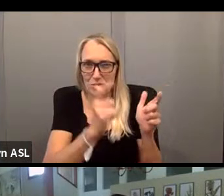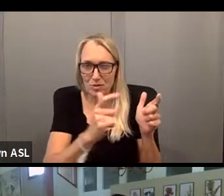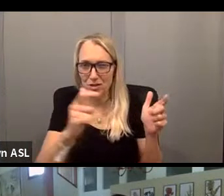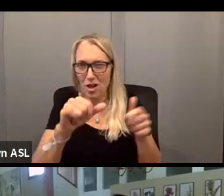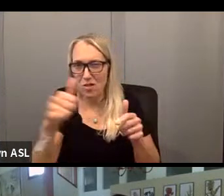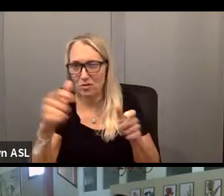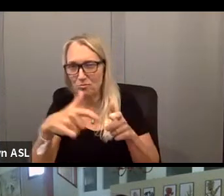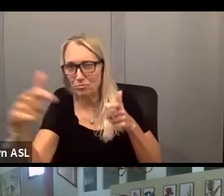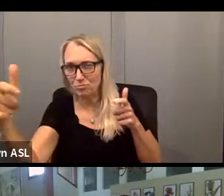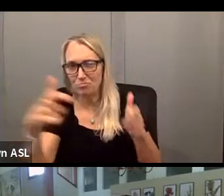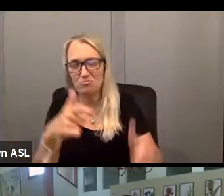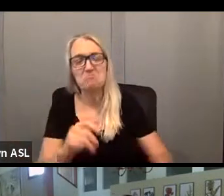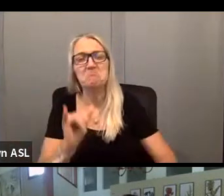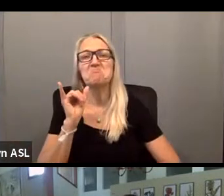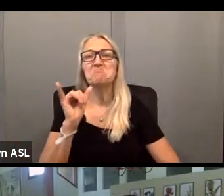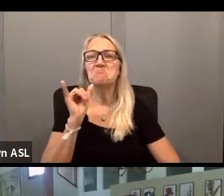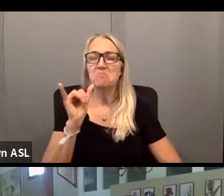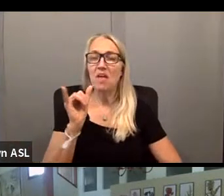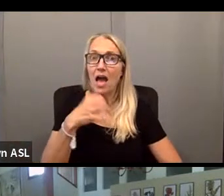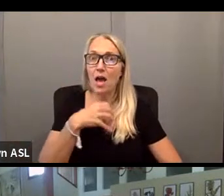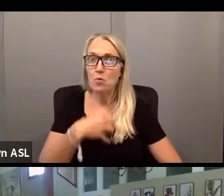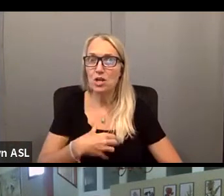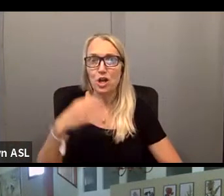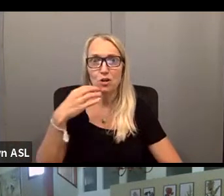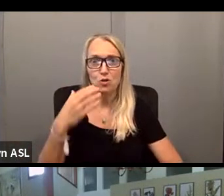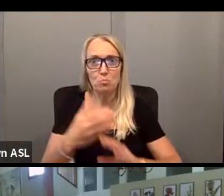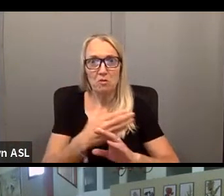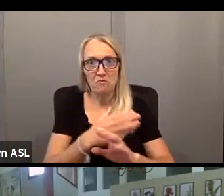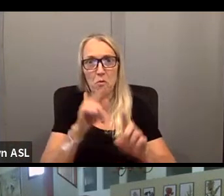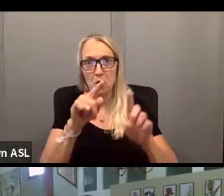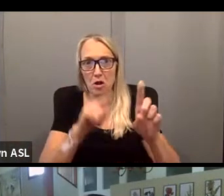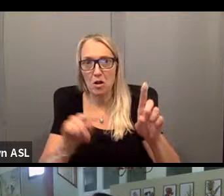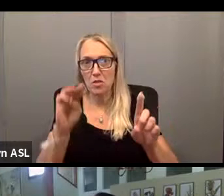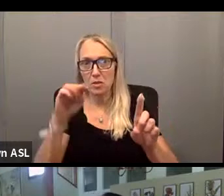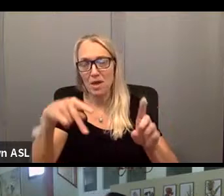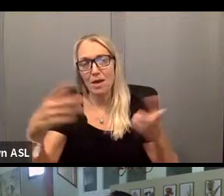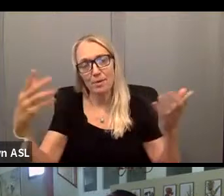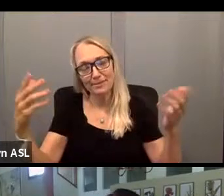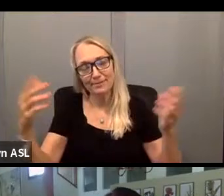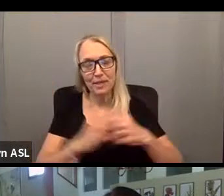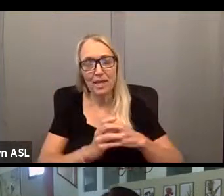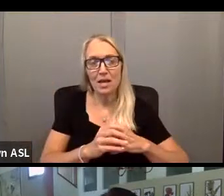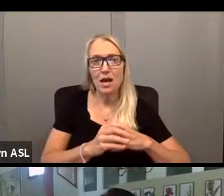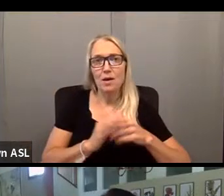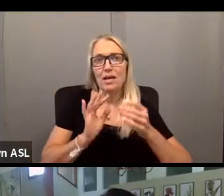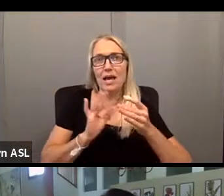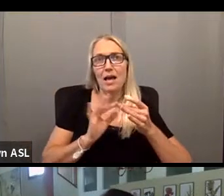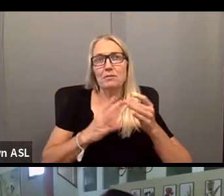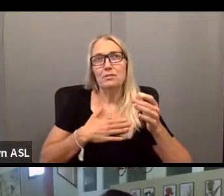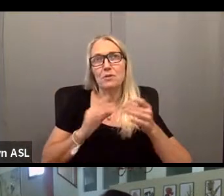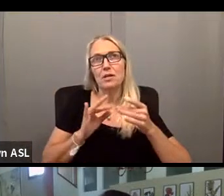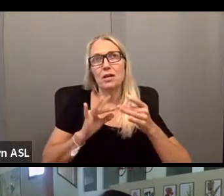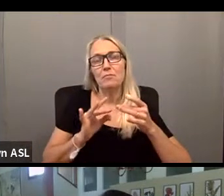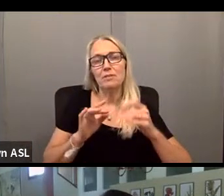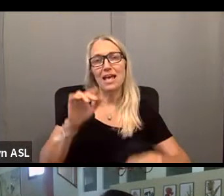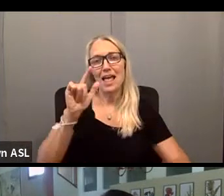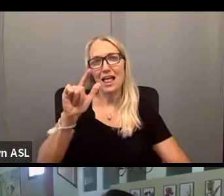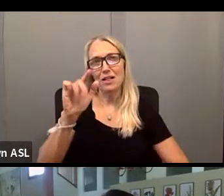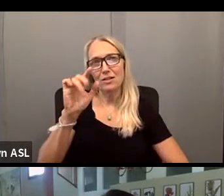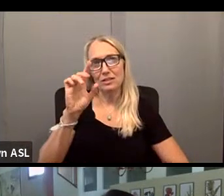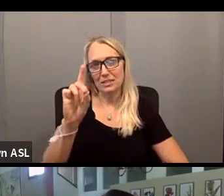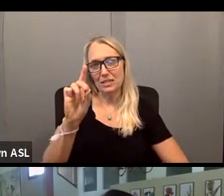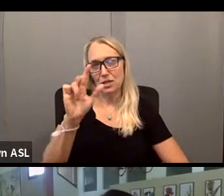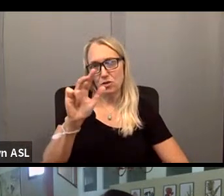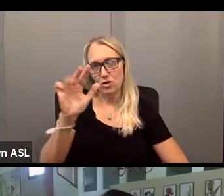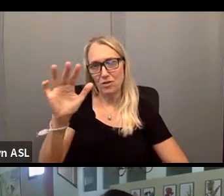had studied that more before this, but I just have a couple comments. I think that the LD 35